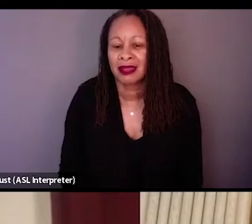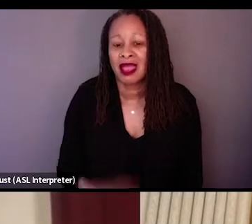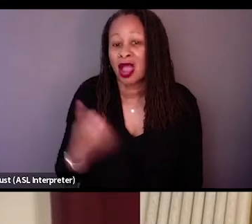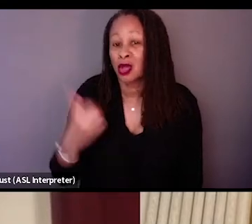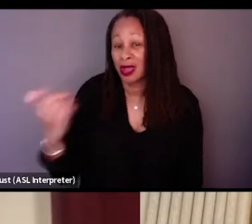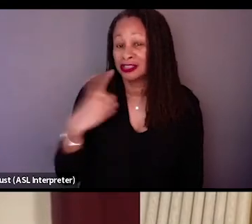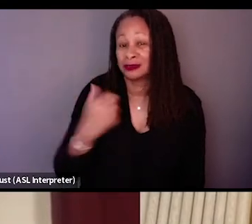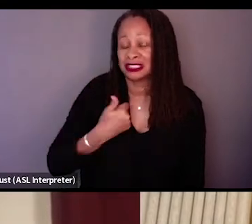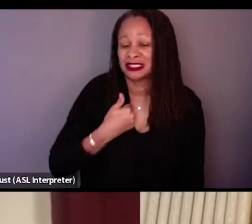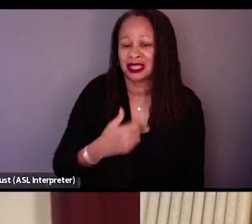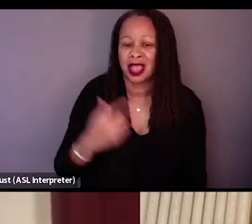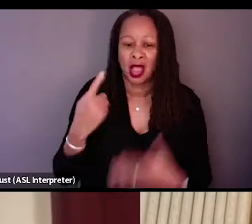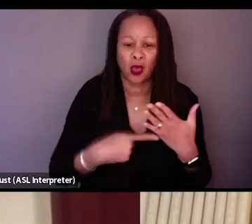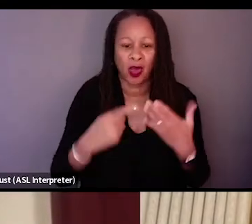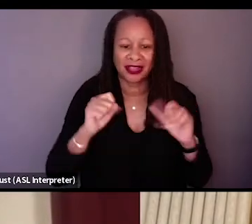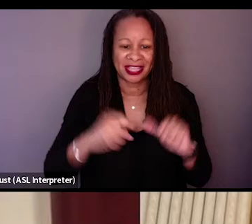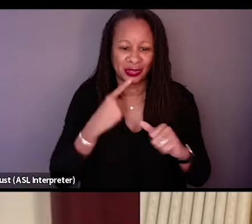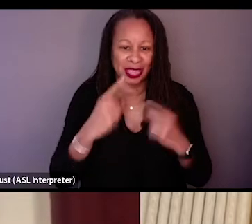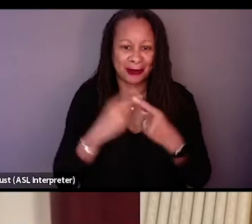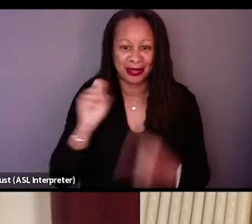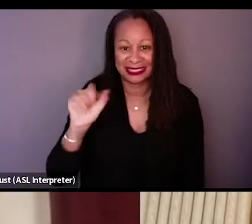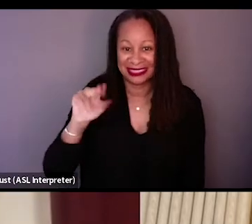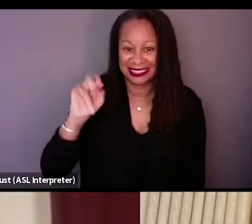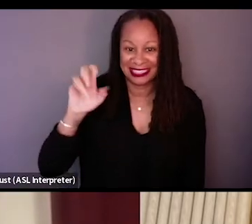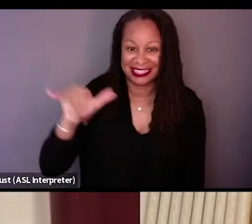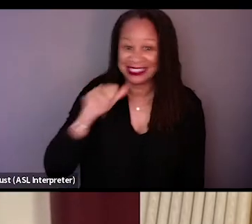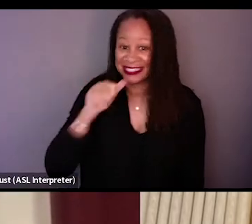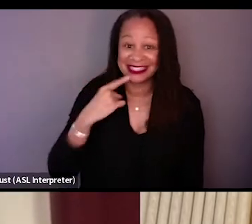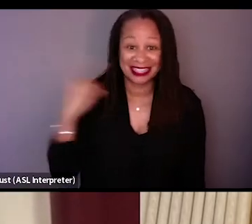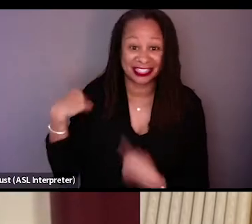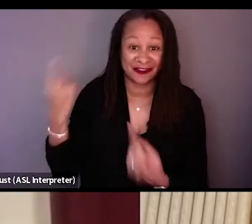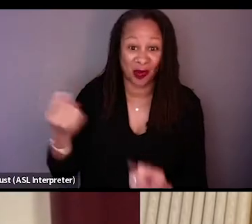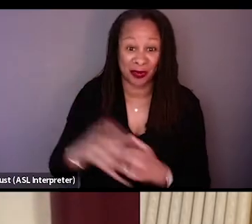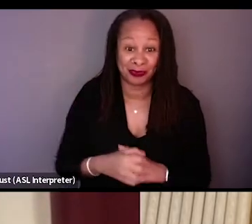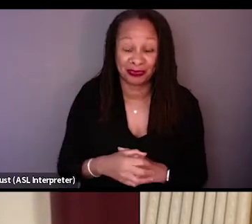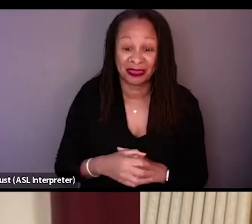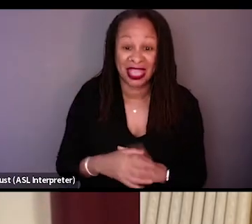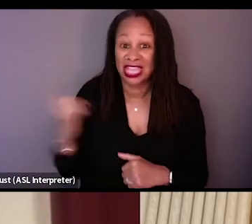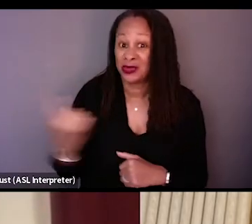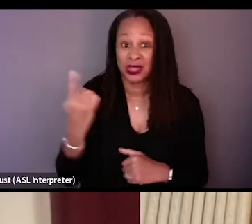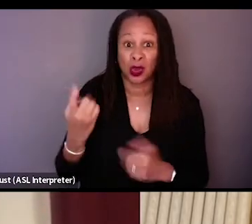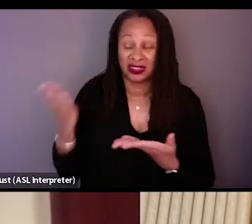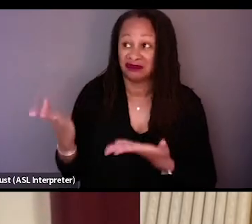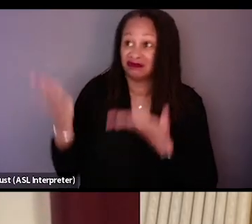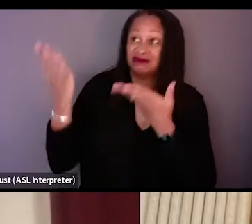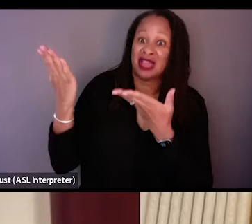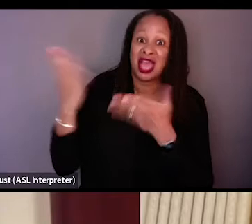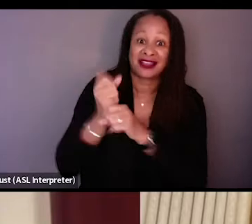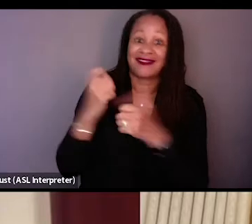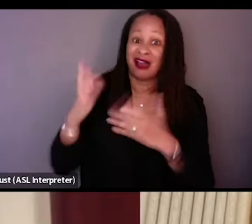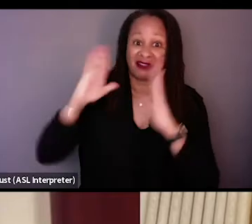question too: what can you say about Sidney that hasn't been said? You know what I mean? Because he was the only figure, he got a lot